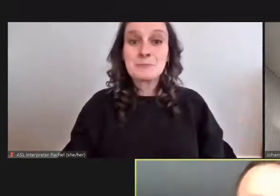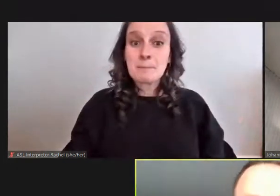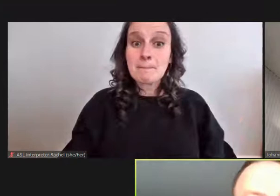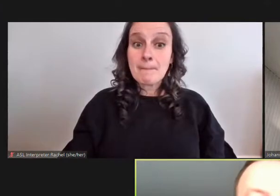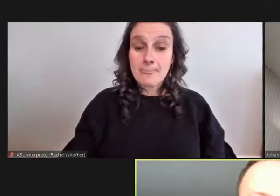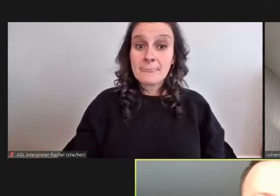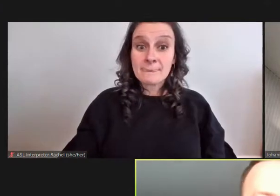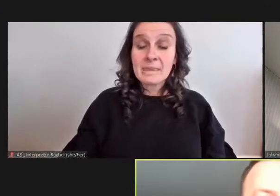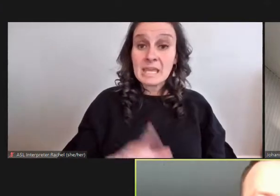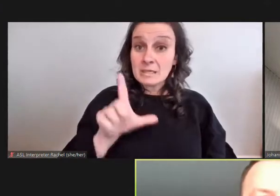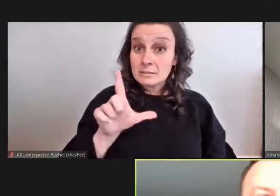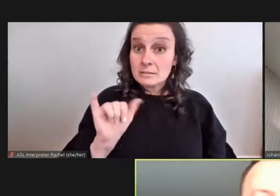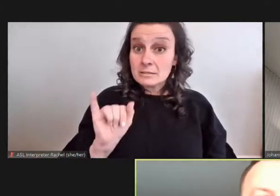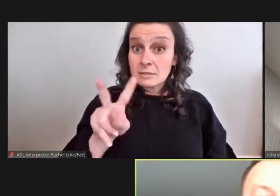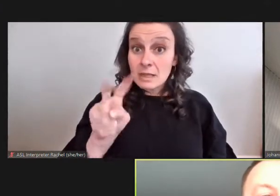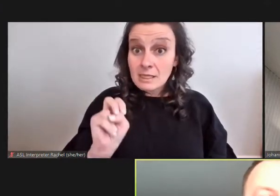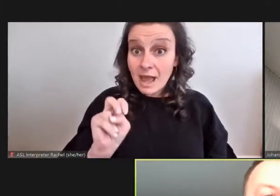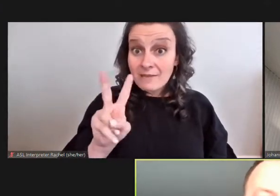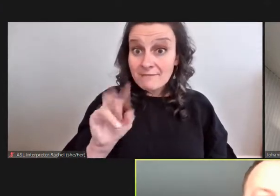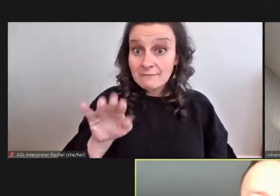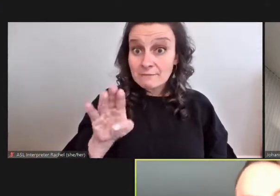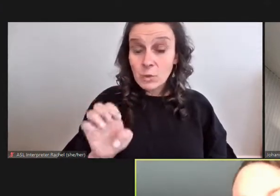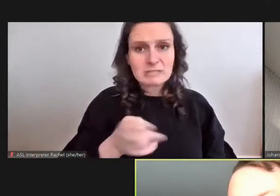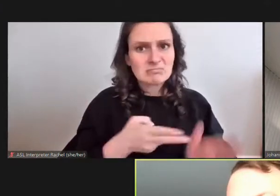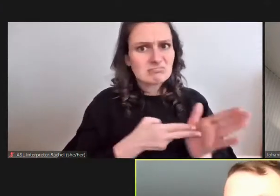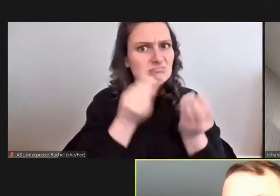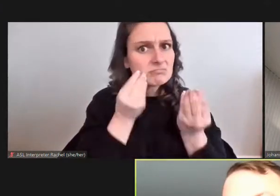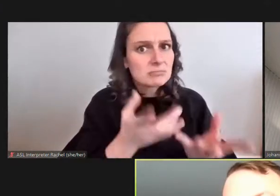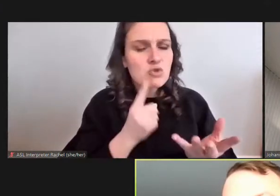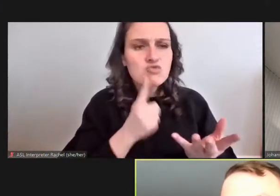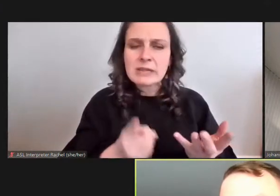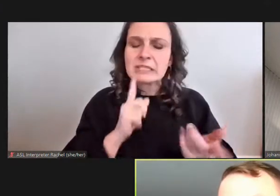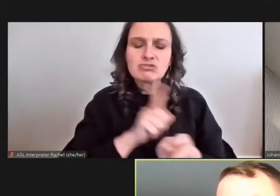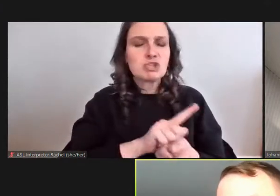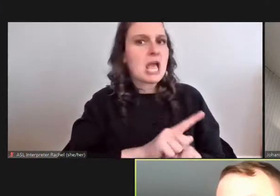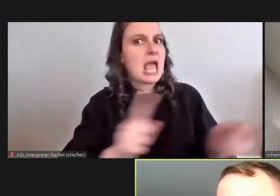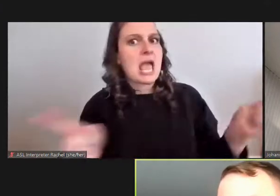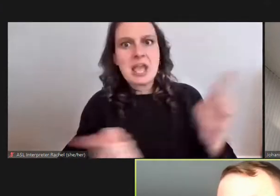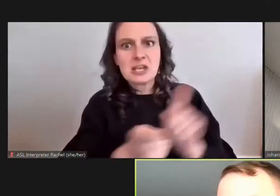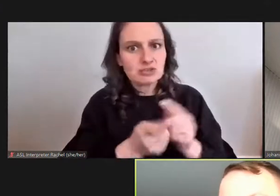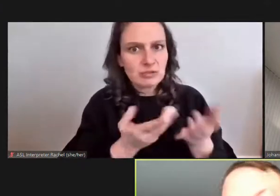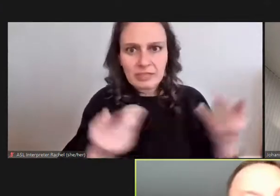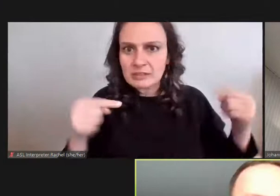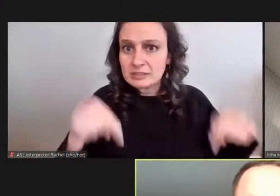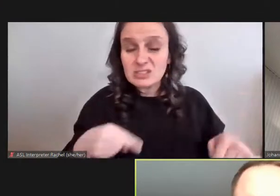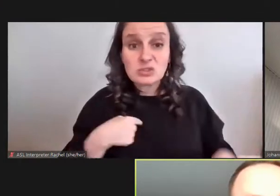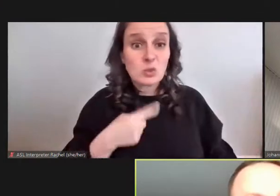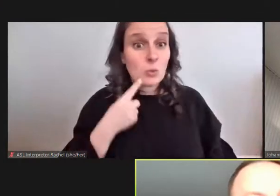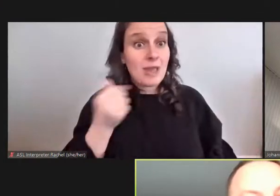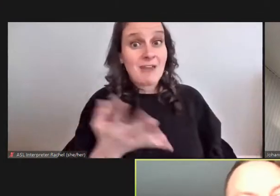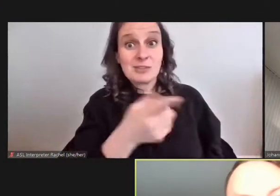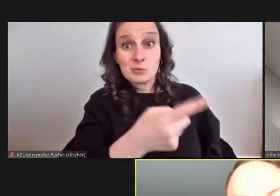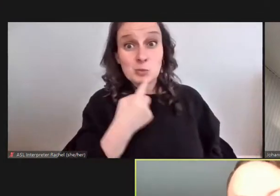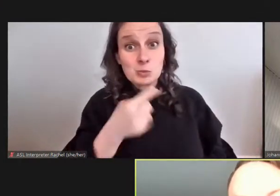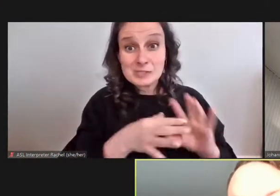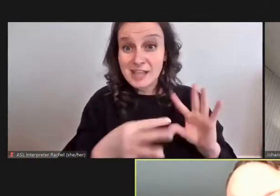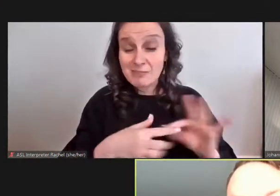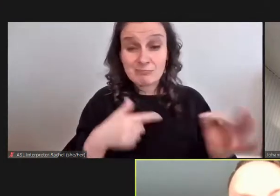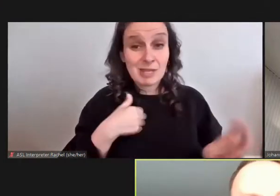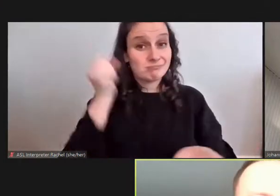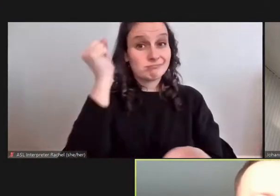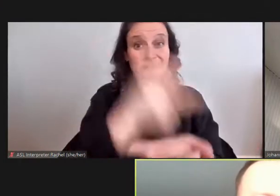live voice honestly has changed a lot for us, so thank you. Everything that you say, I can officially put like a stamp of